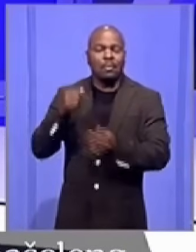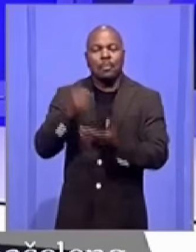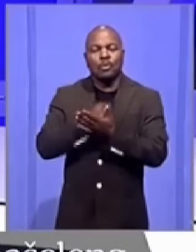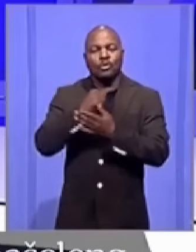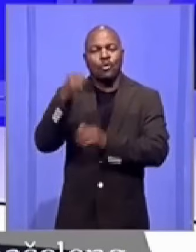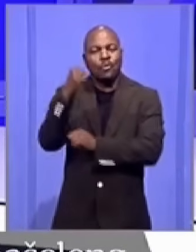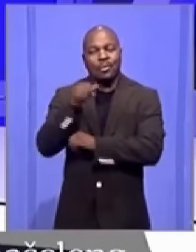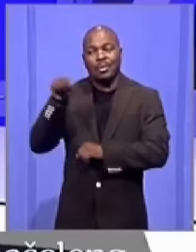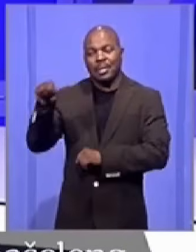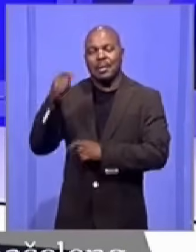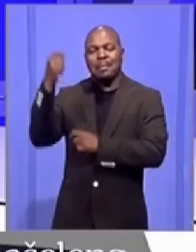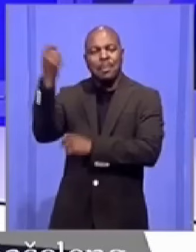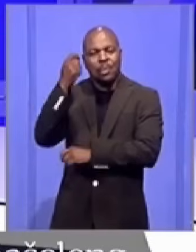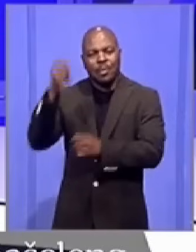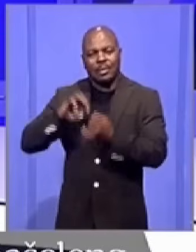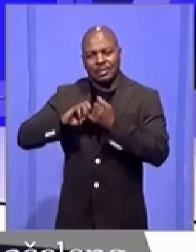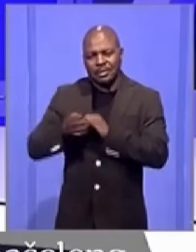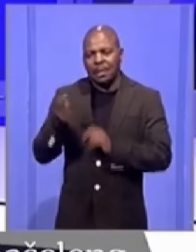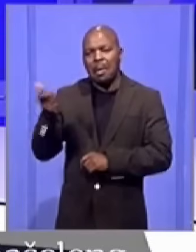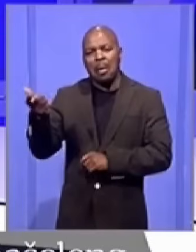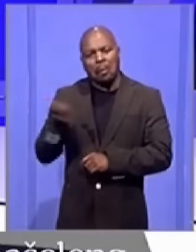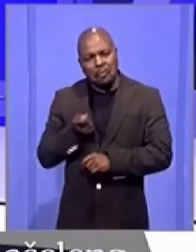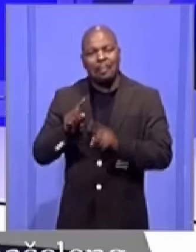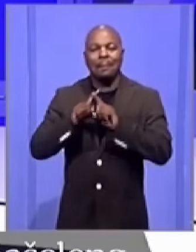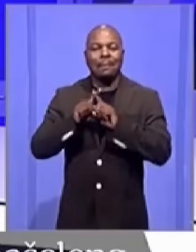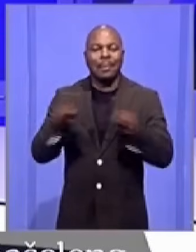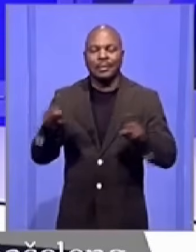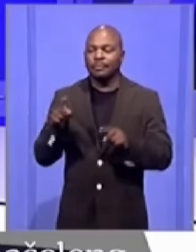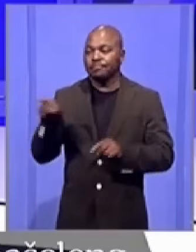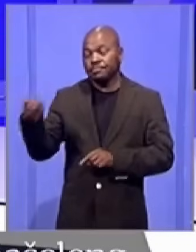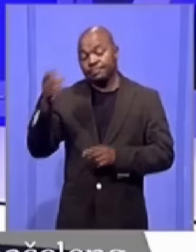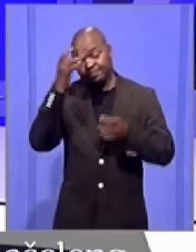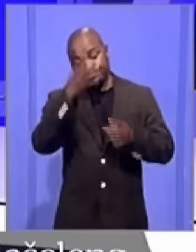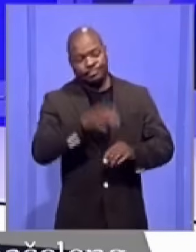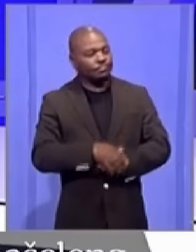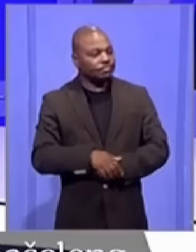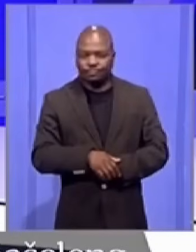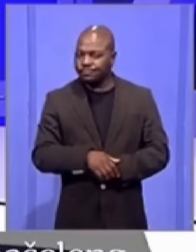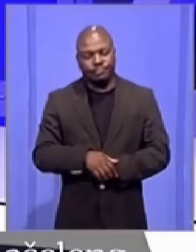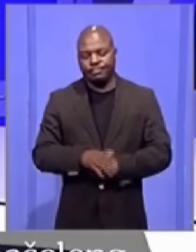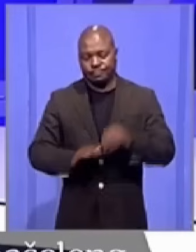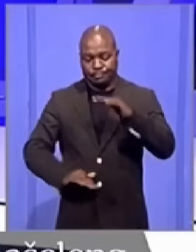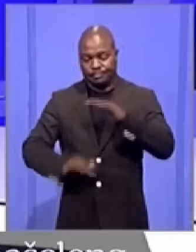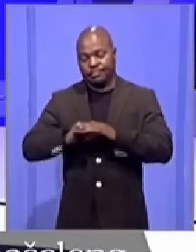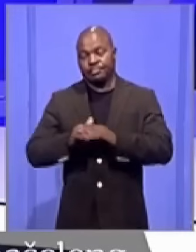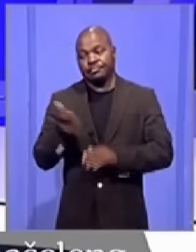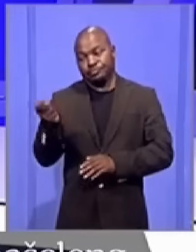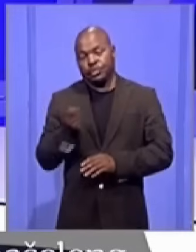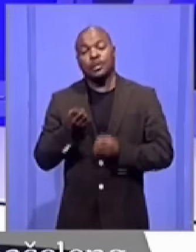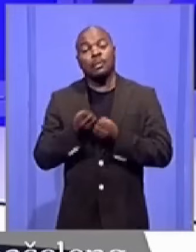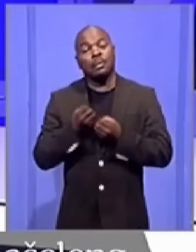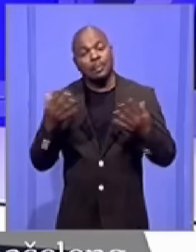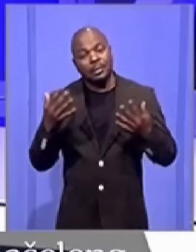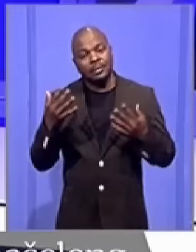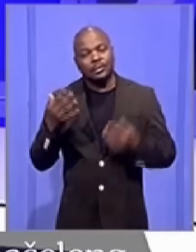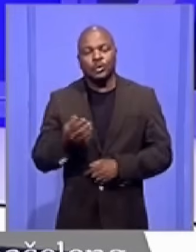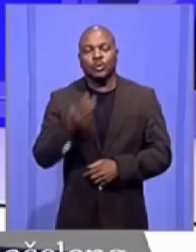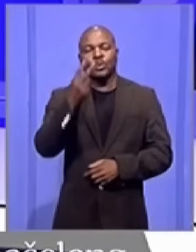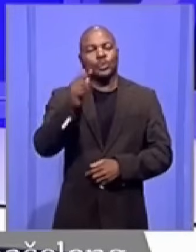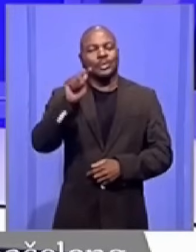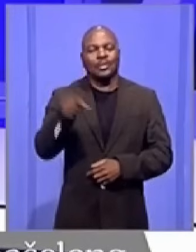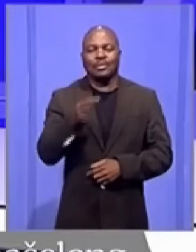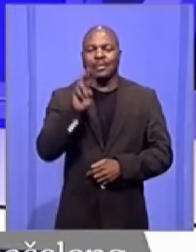tsa ka polokwane go ntsha masheleng e fela ba ile ba botswa gore ba ka kgona go ntsha fela bontshi bya tšhelete ya